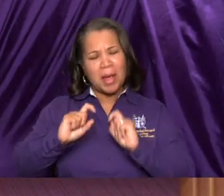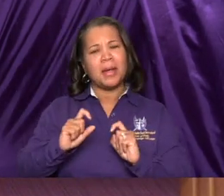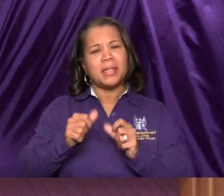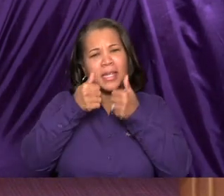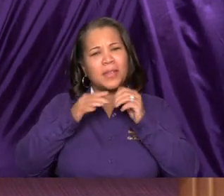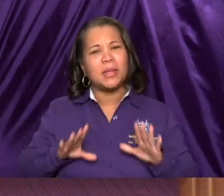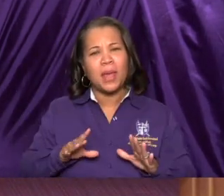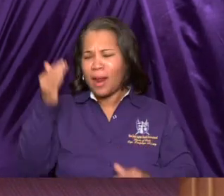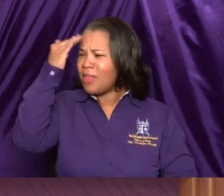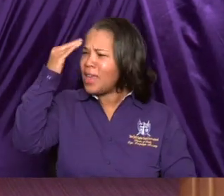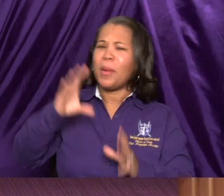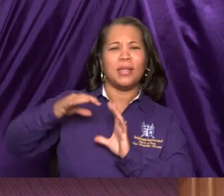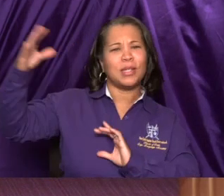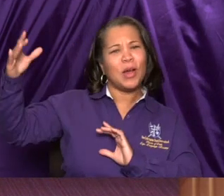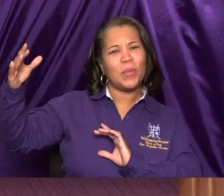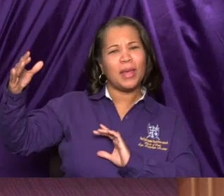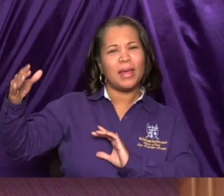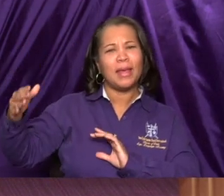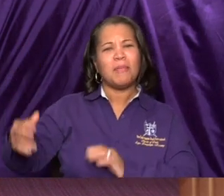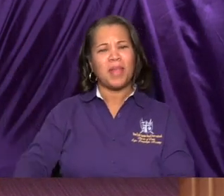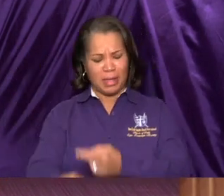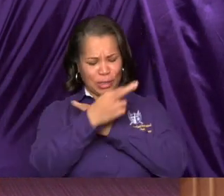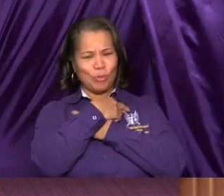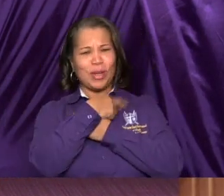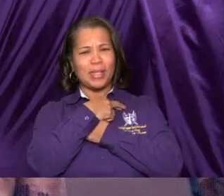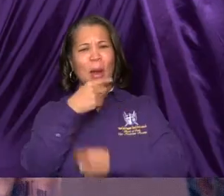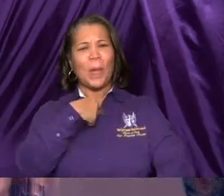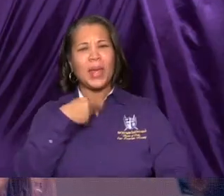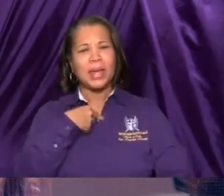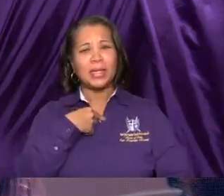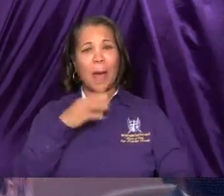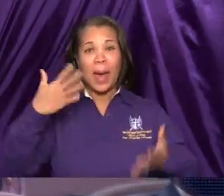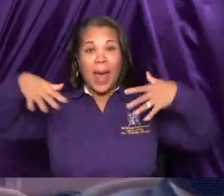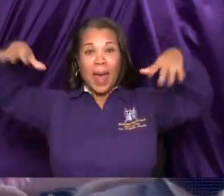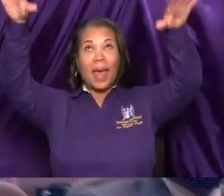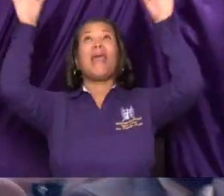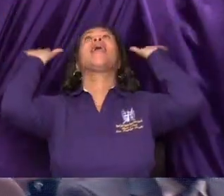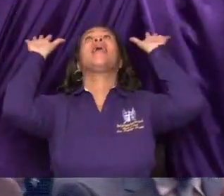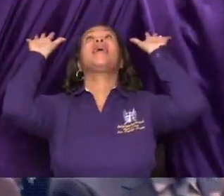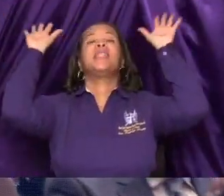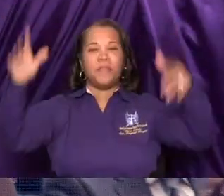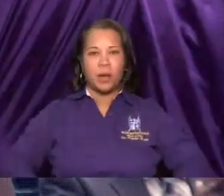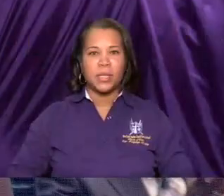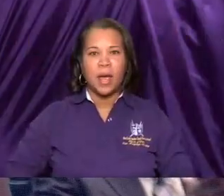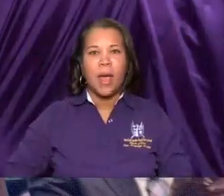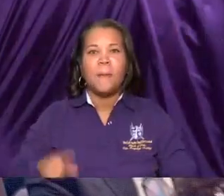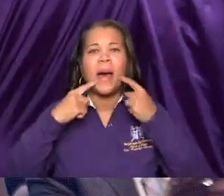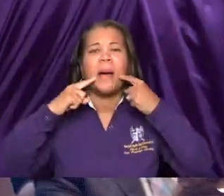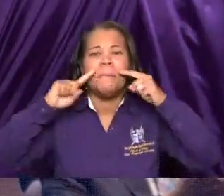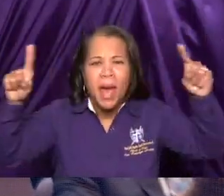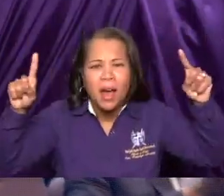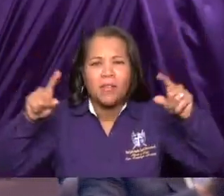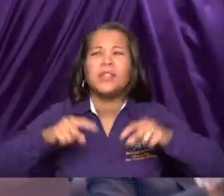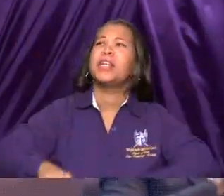think about his glory that he has bestowed upon me, my hands lifted up. My mouth declares that he